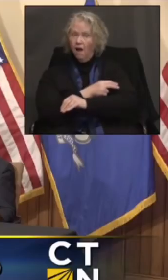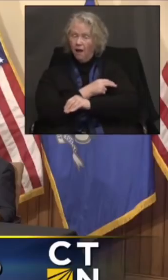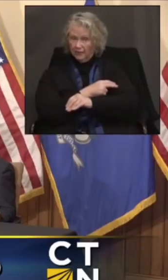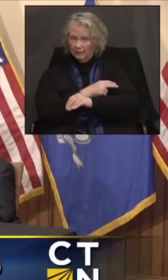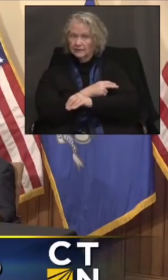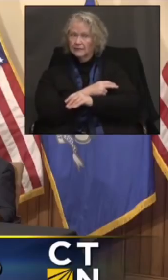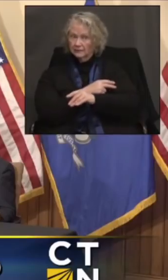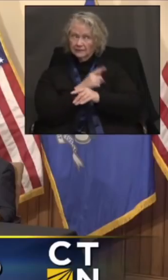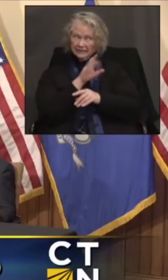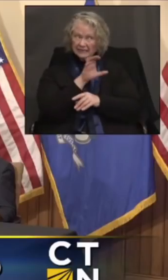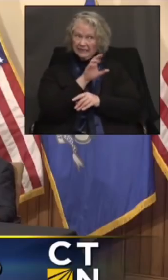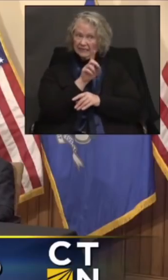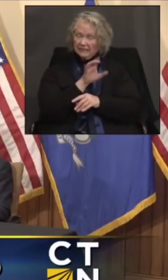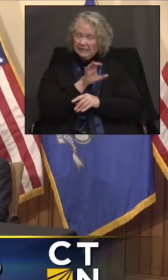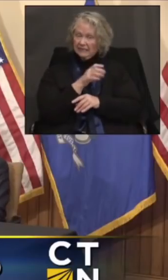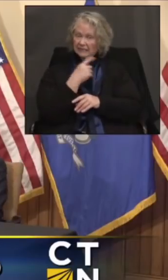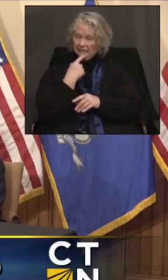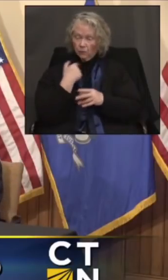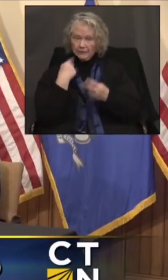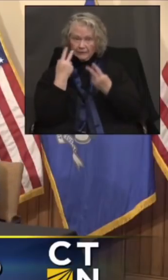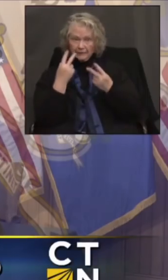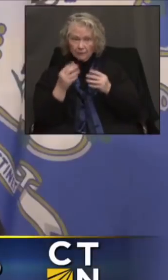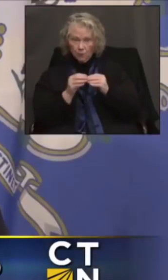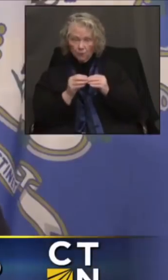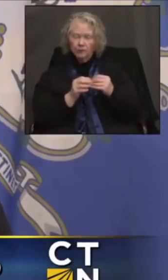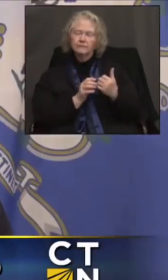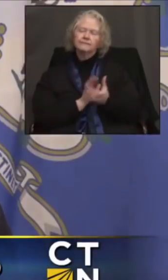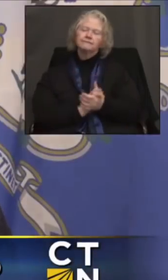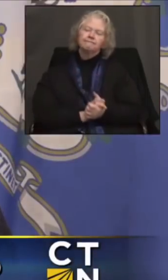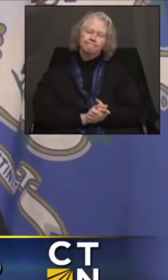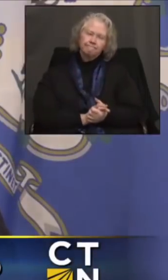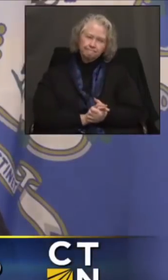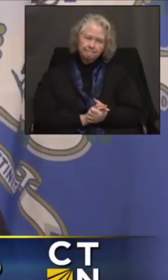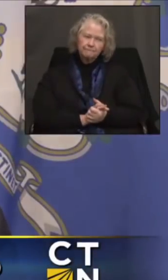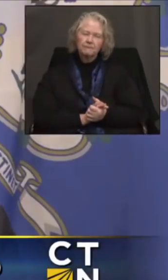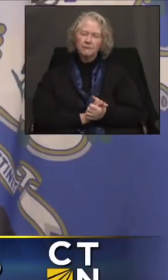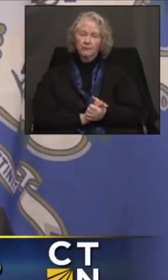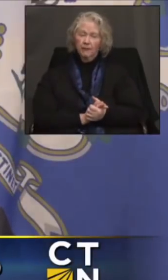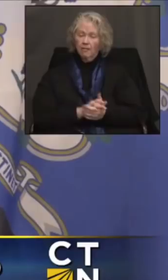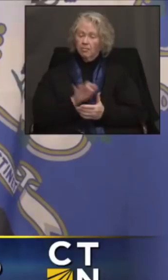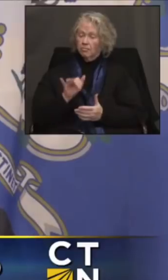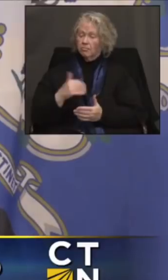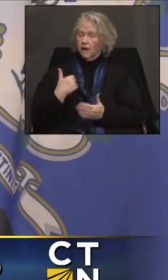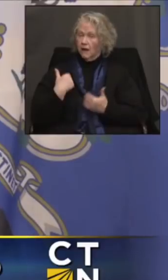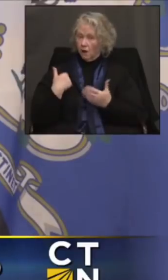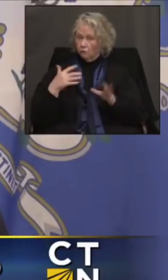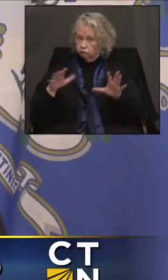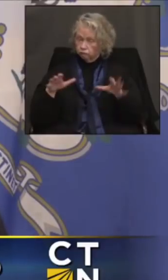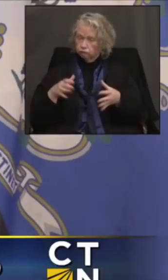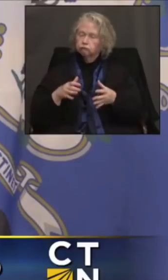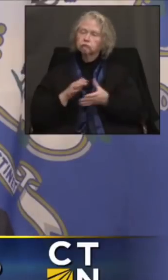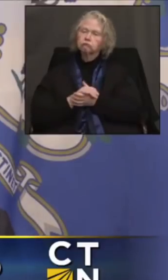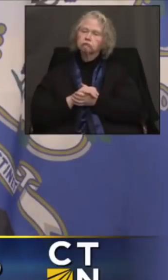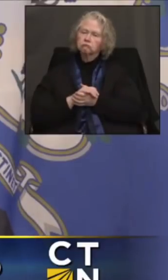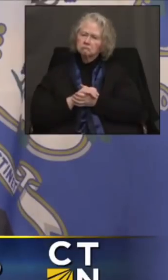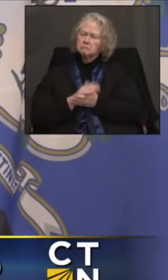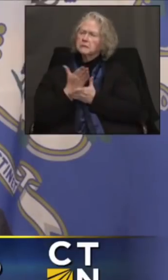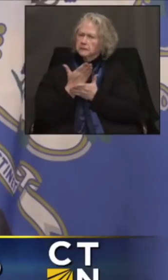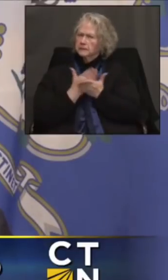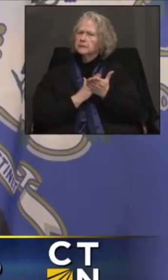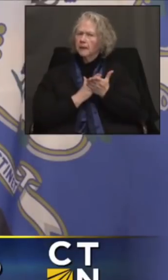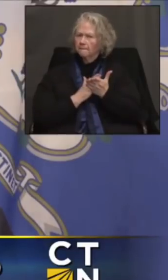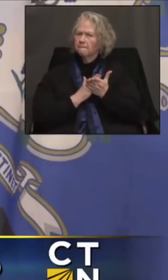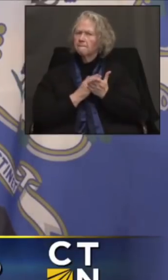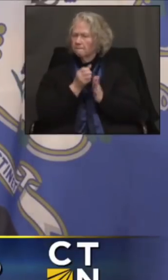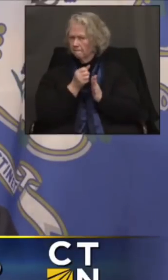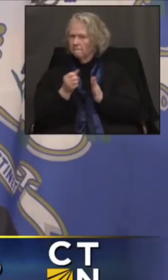according to the CDC. I mean, Kathy, you were saying in that younger population, maybe there's still some hospitalizations, but